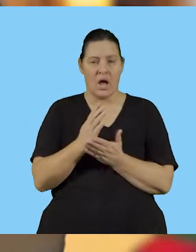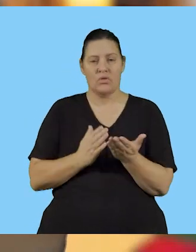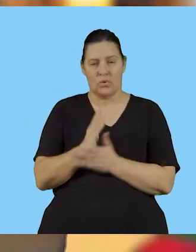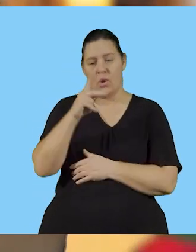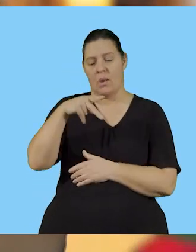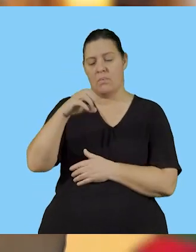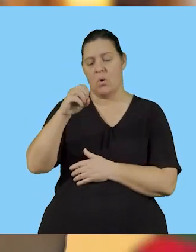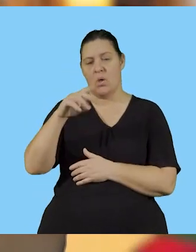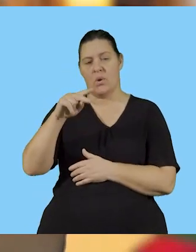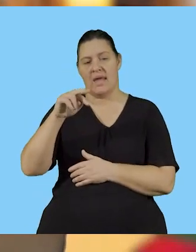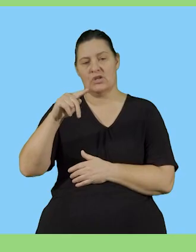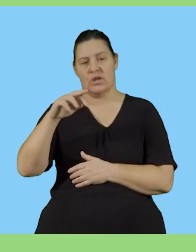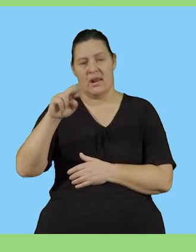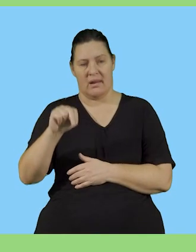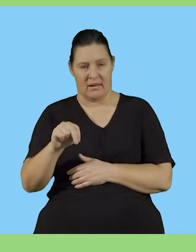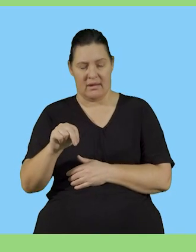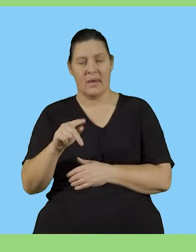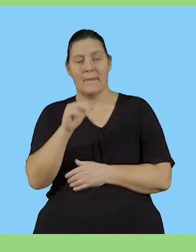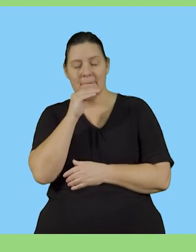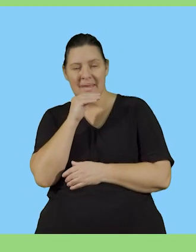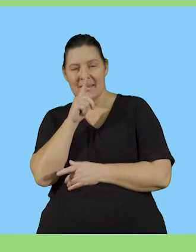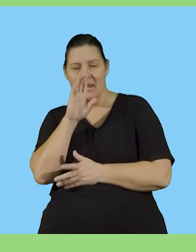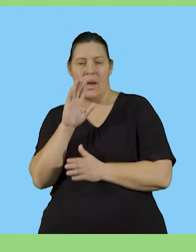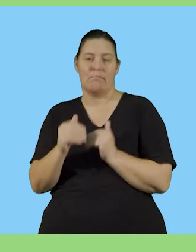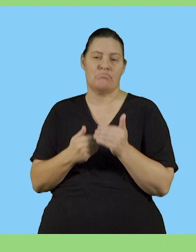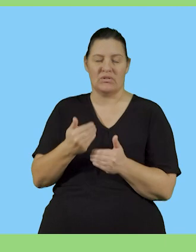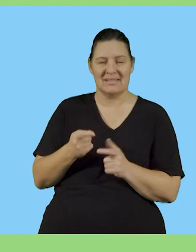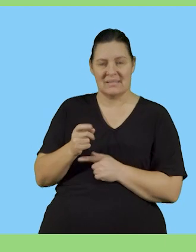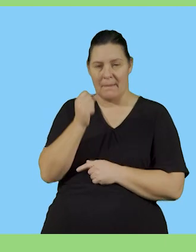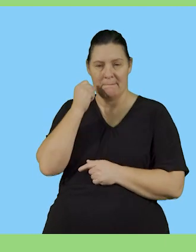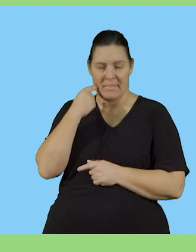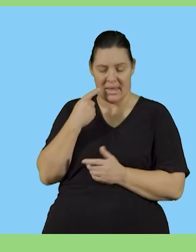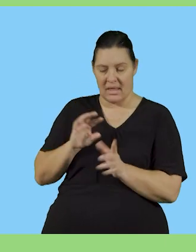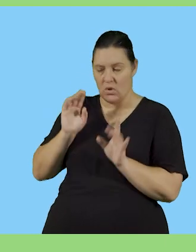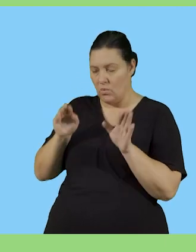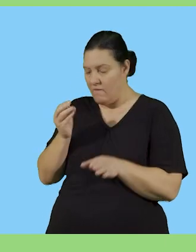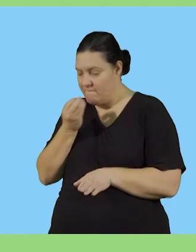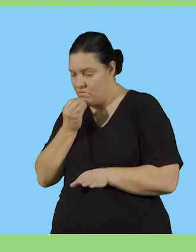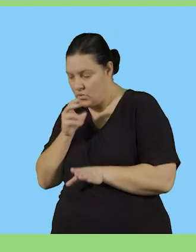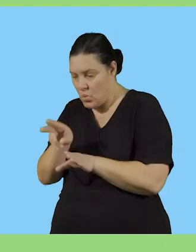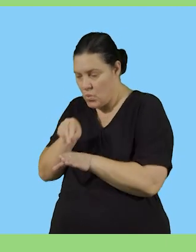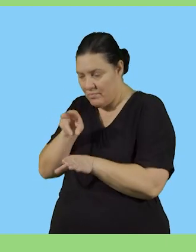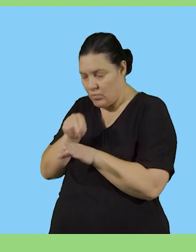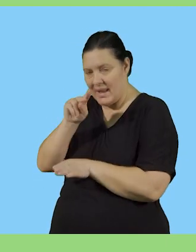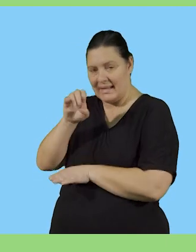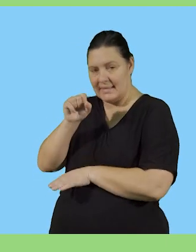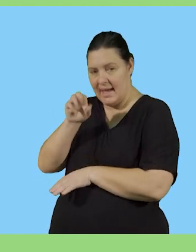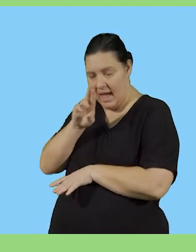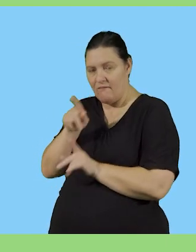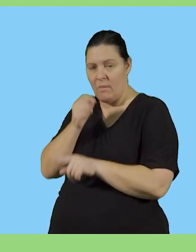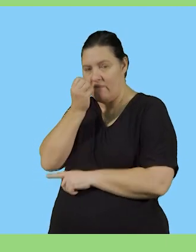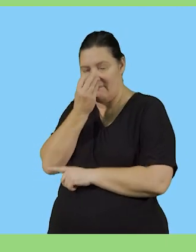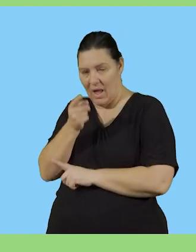during pollination. When we speak of pollination, this is the process where the bee gets the food, which is the